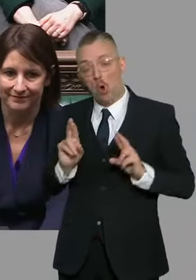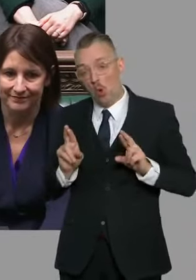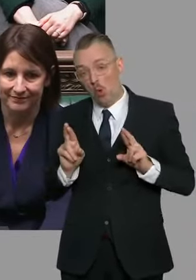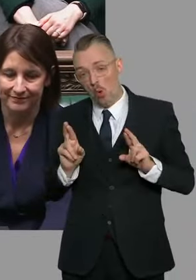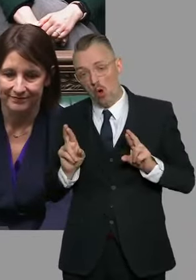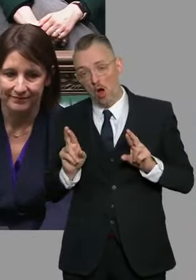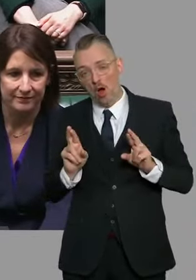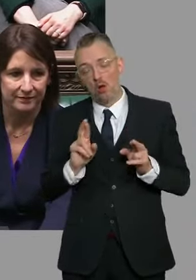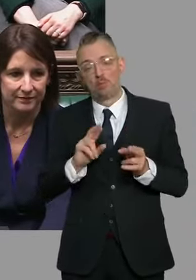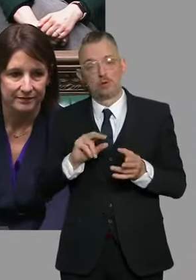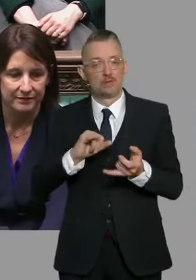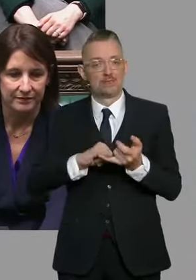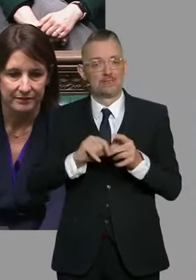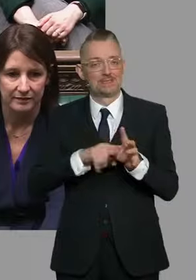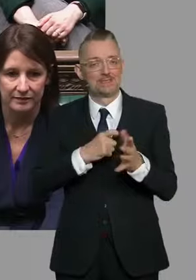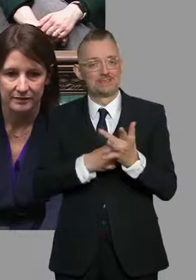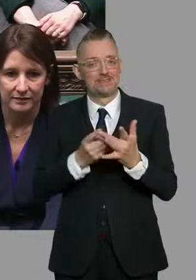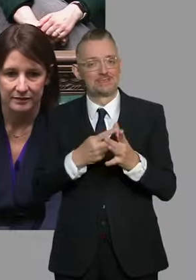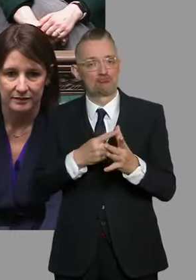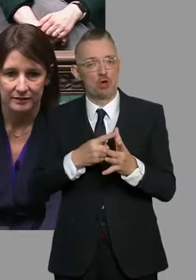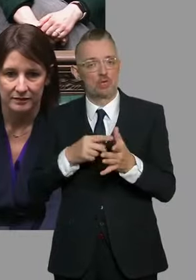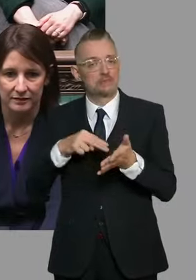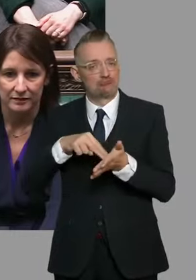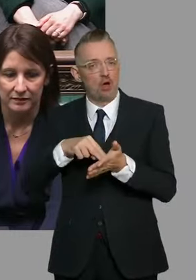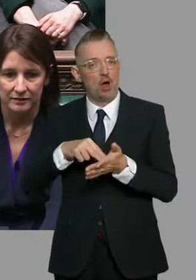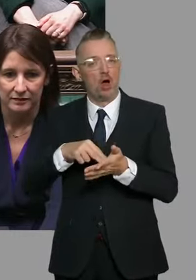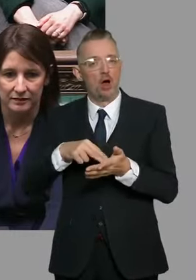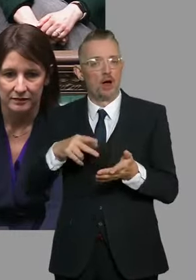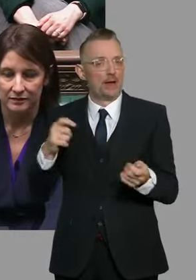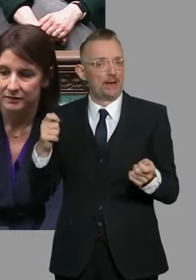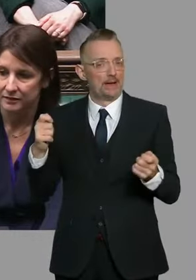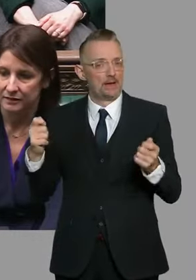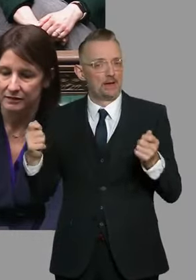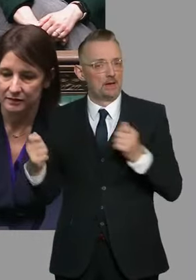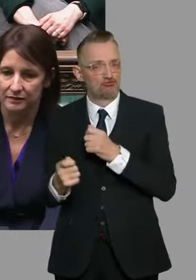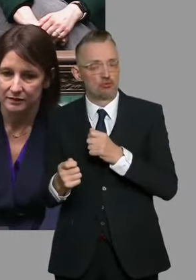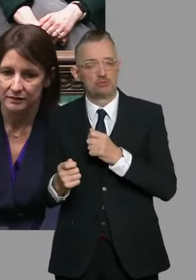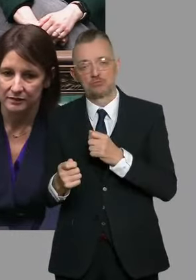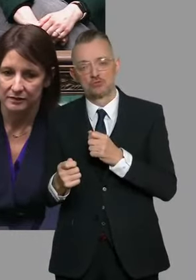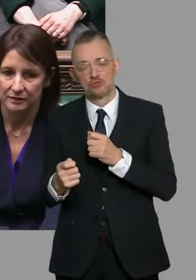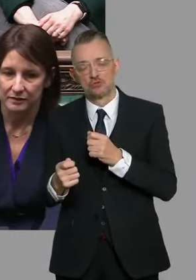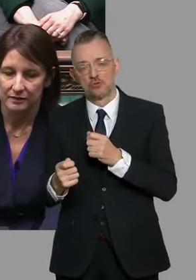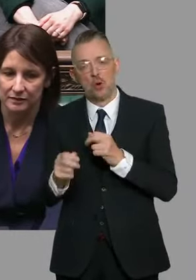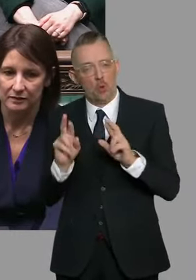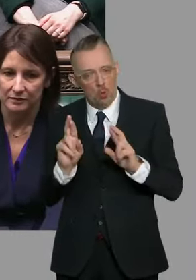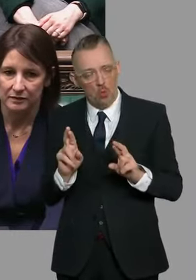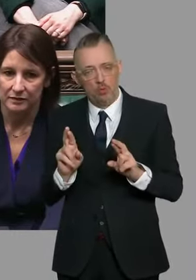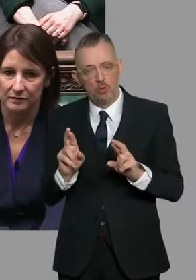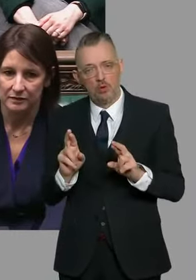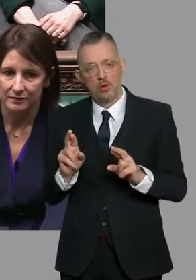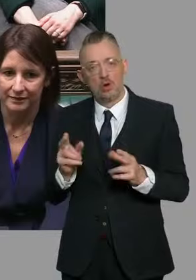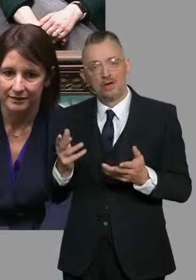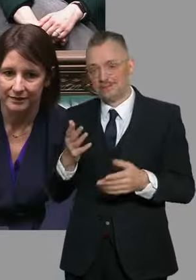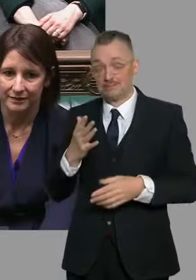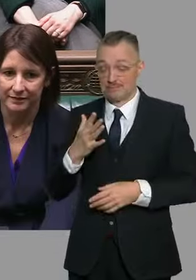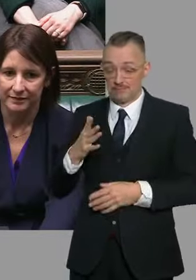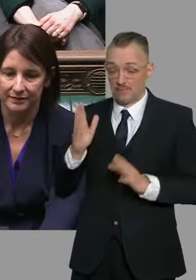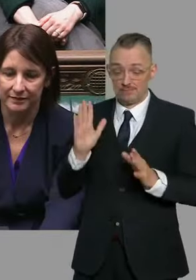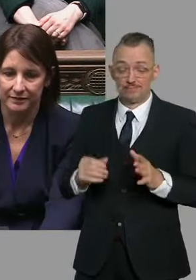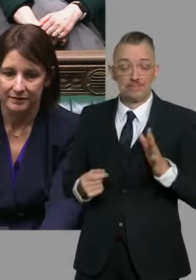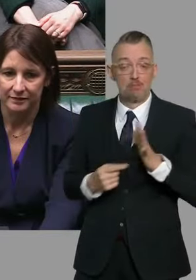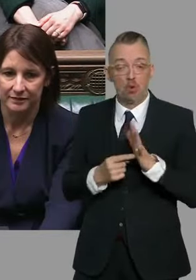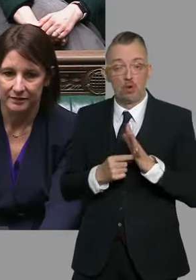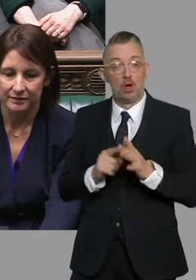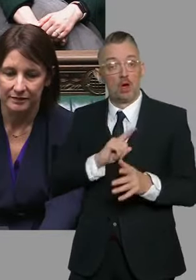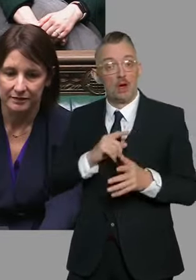means guaranteed, and that is why we've been speaking intently and intensely with our allies in the region across